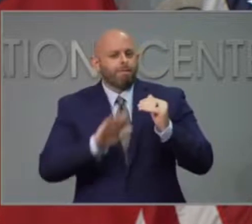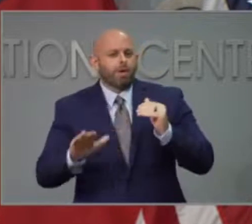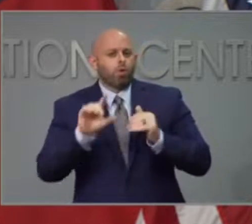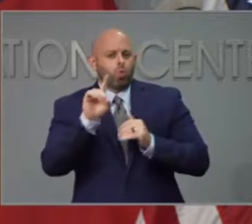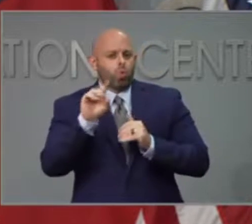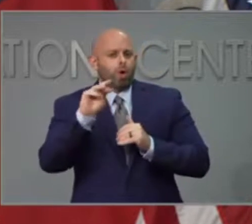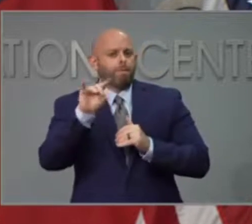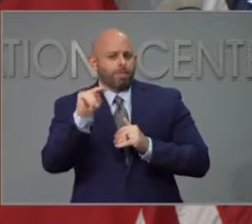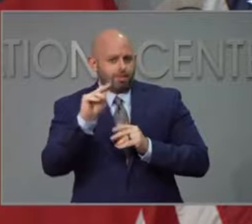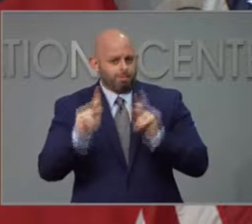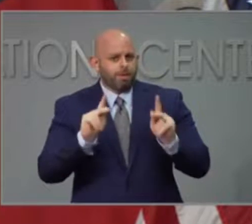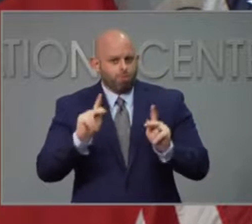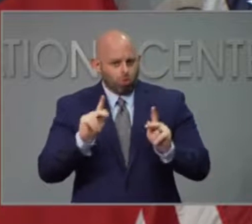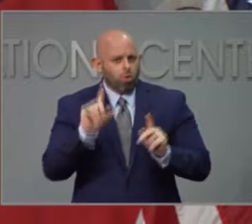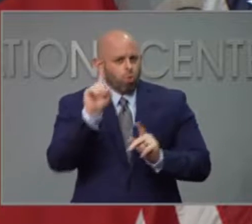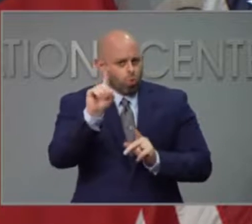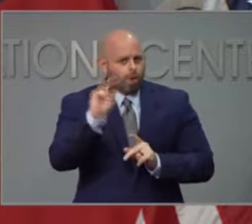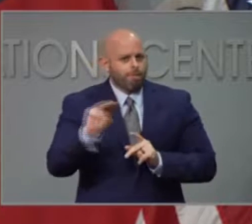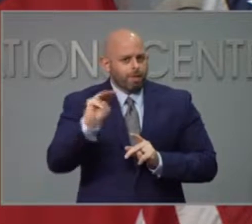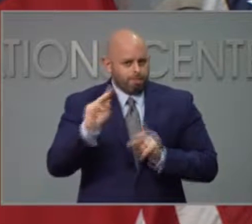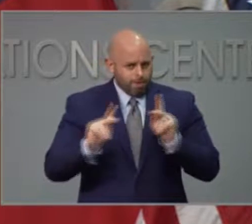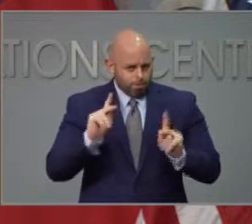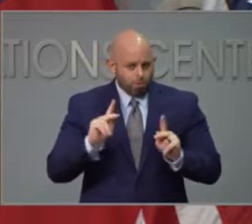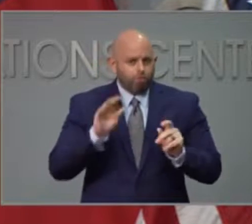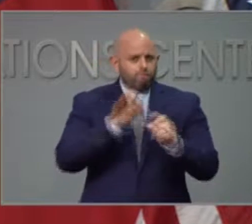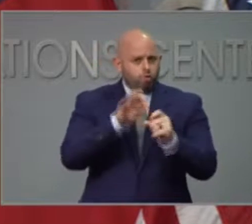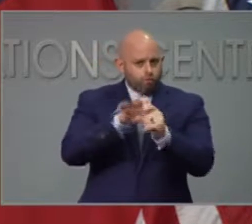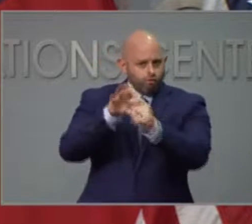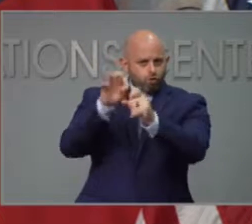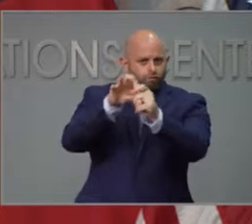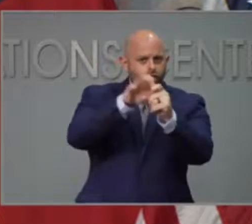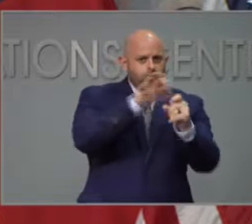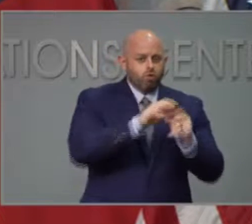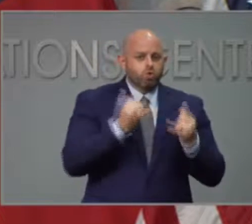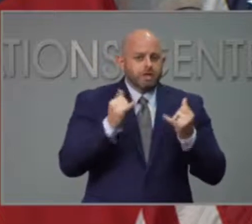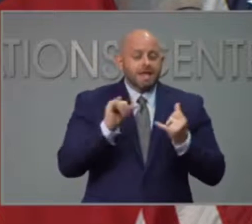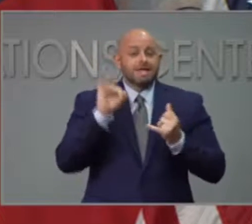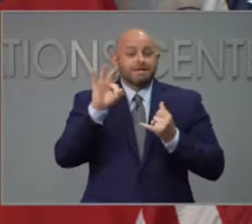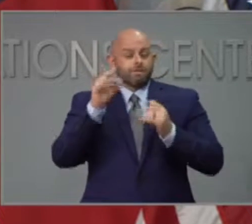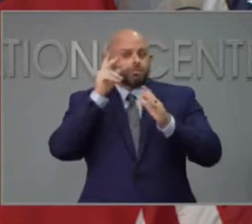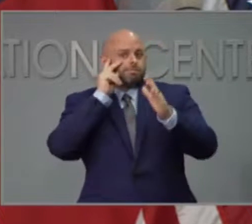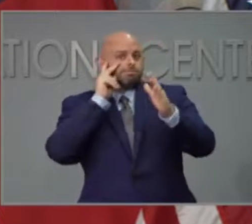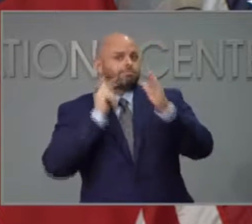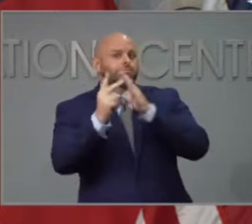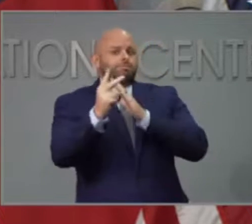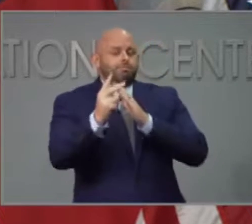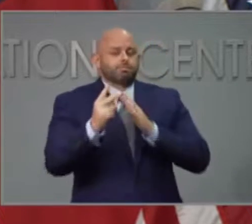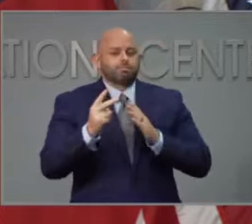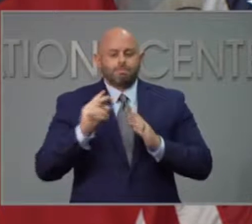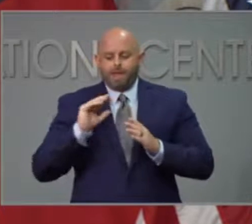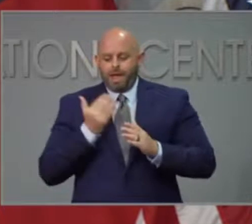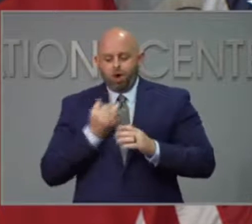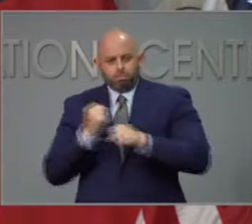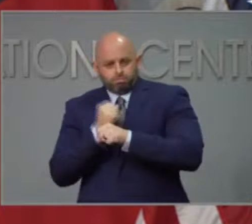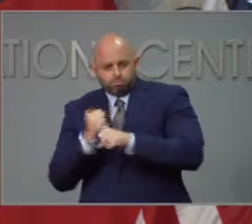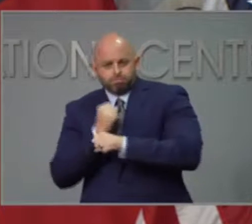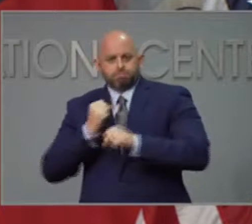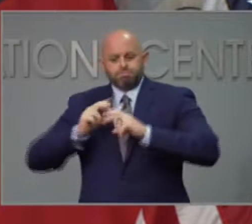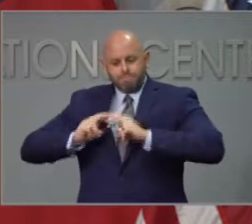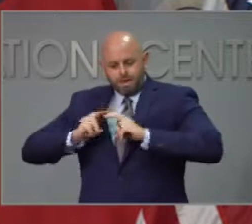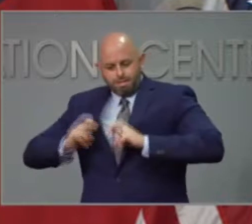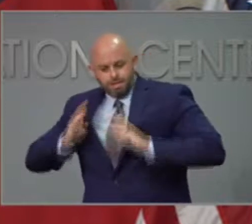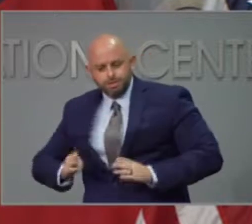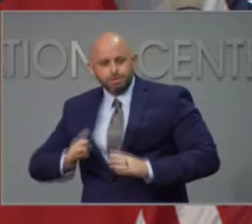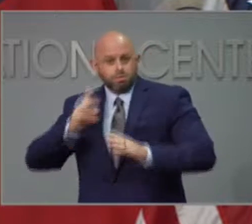people to vote today if the projection of turnout is where many of the statisticians and analysts have predicted. So